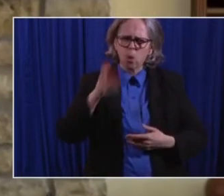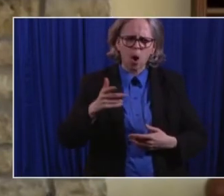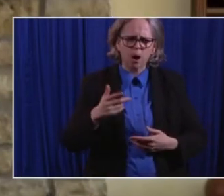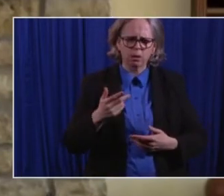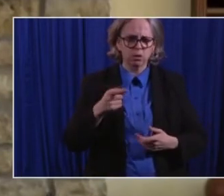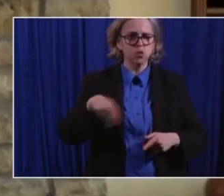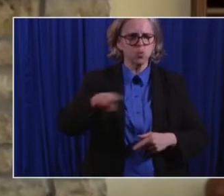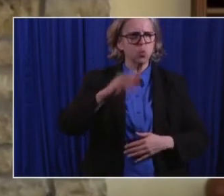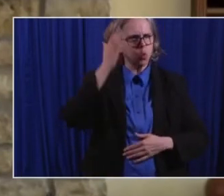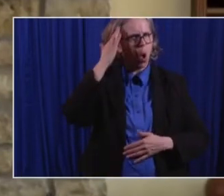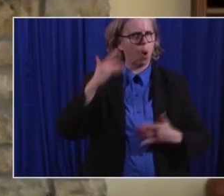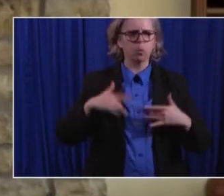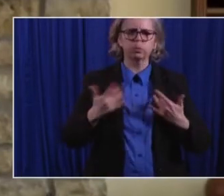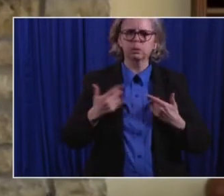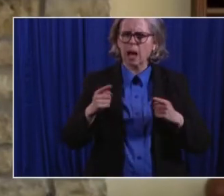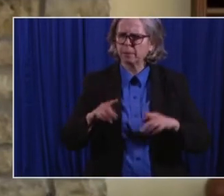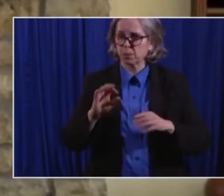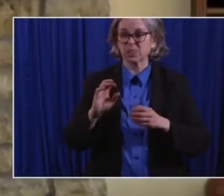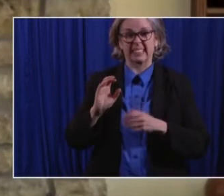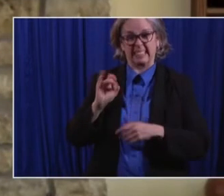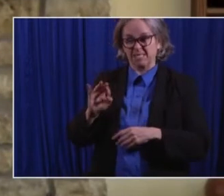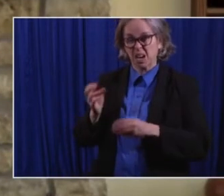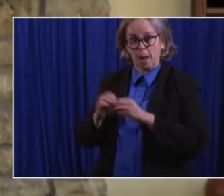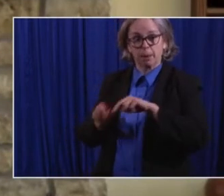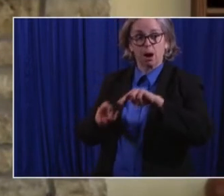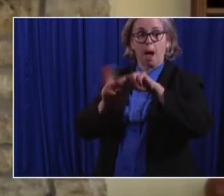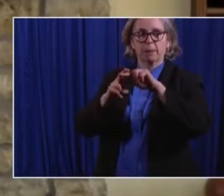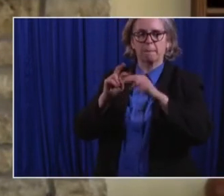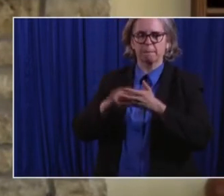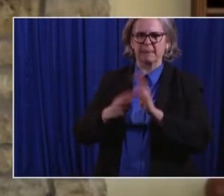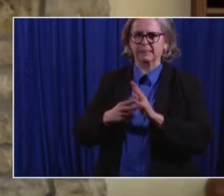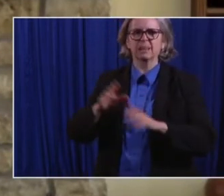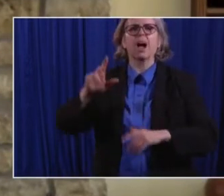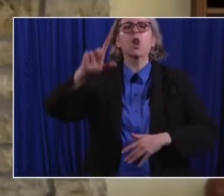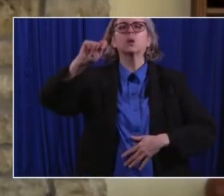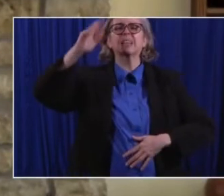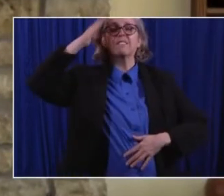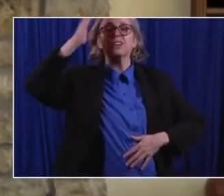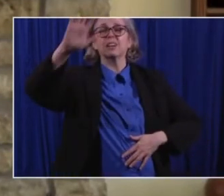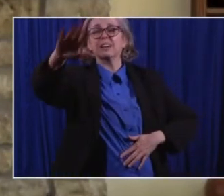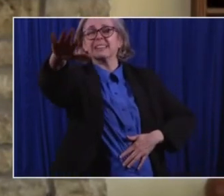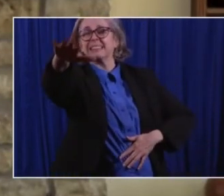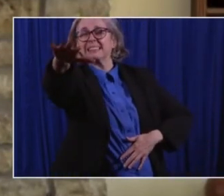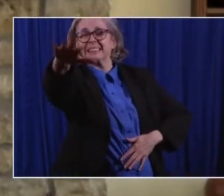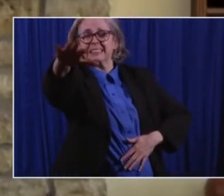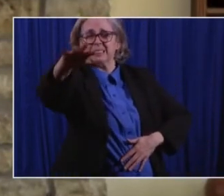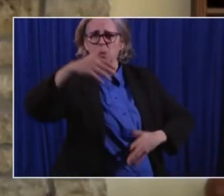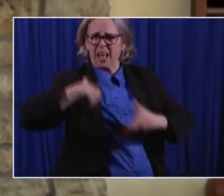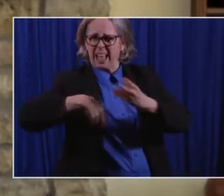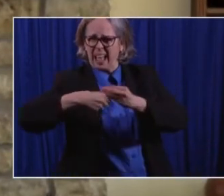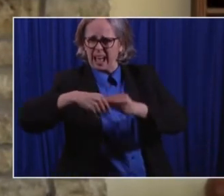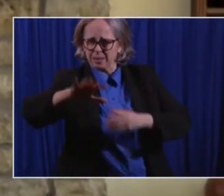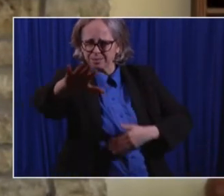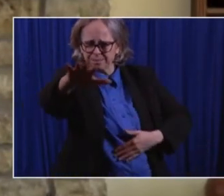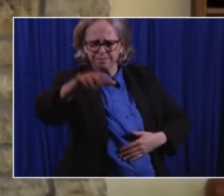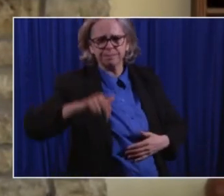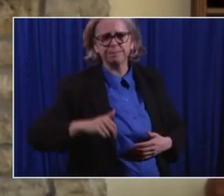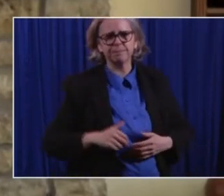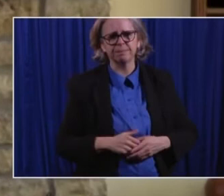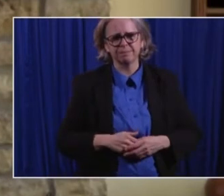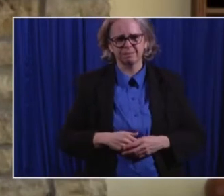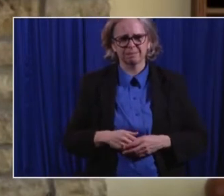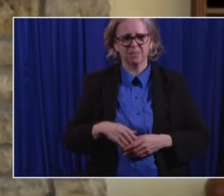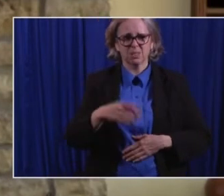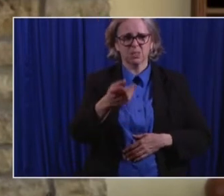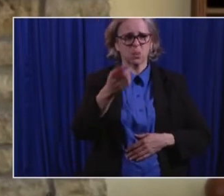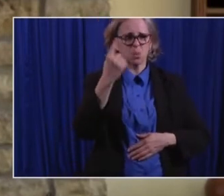the information that we have. Governor, can I just add one thing to that thought? Look, the one unknown that we have that can go